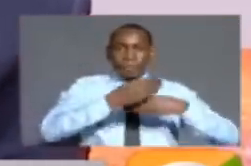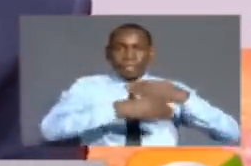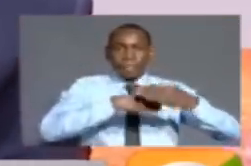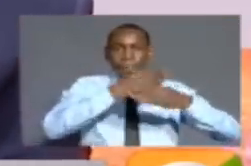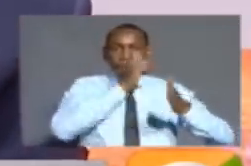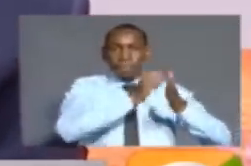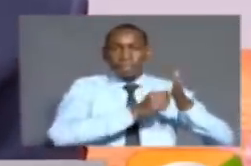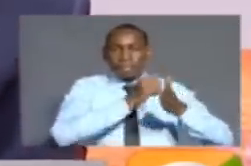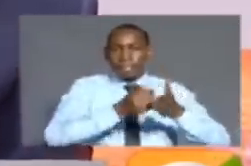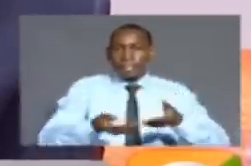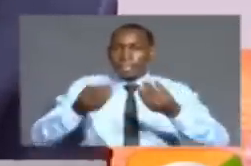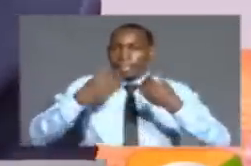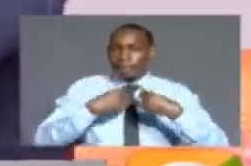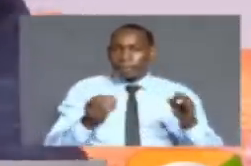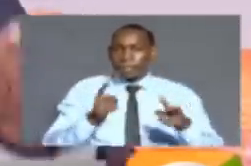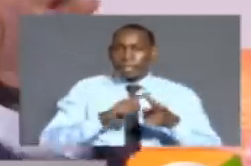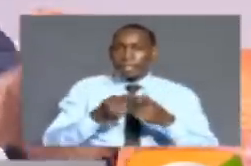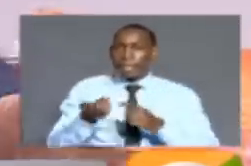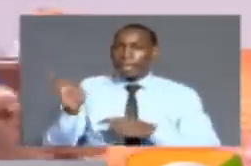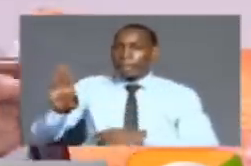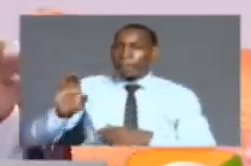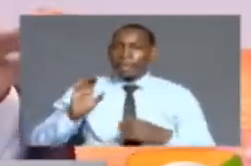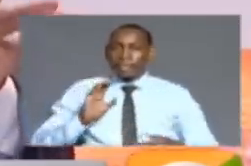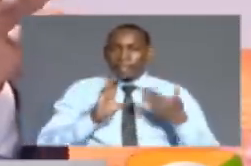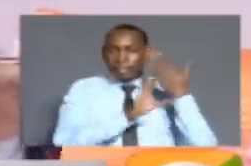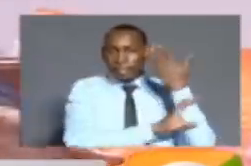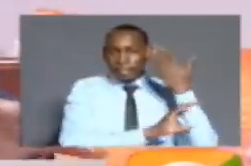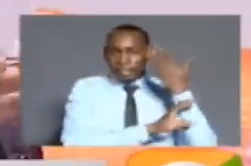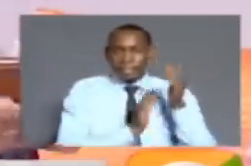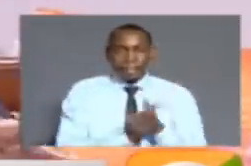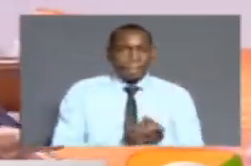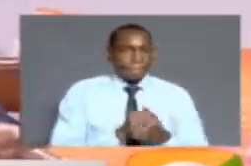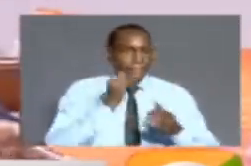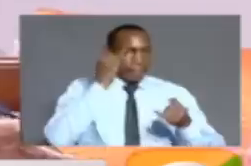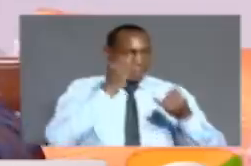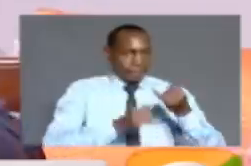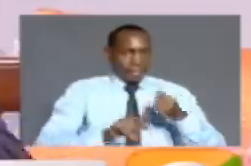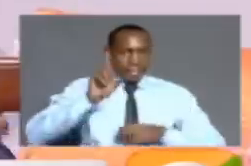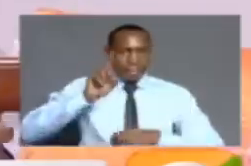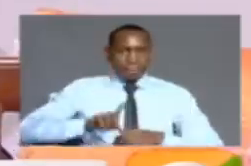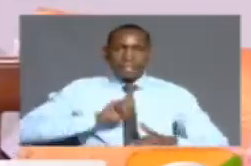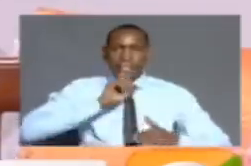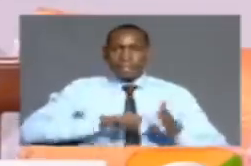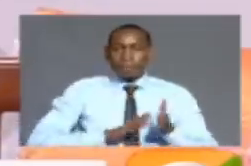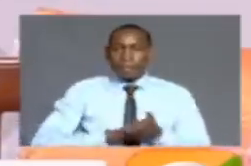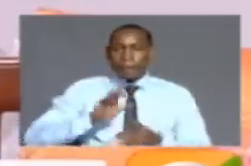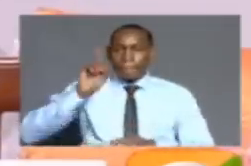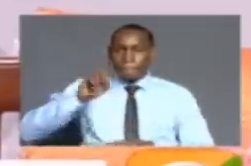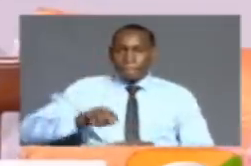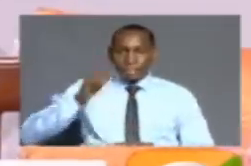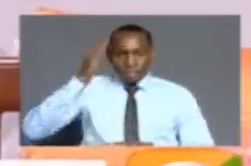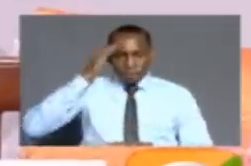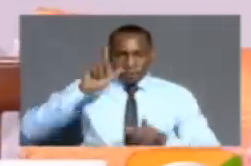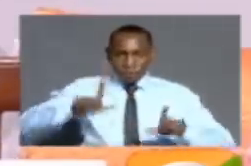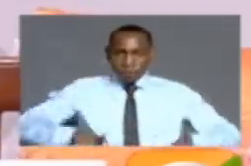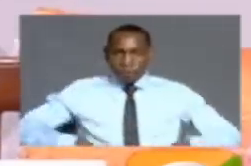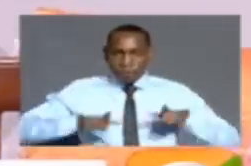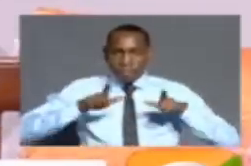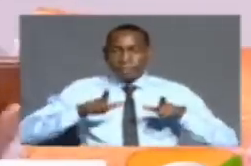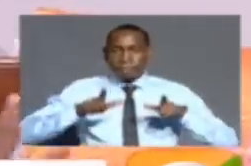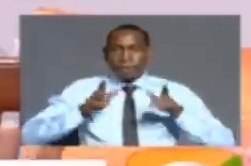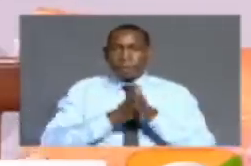you're not giving us for free, and you go back to your country. Which, and then finally, I must say this, we must learn to live within our means. True.